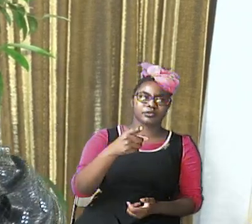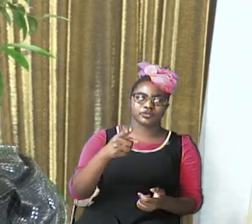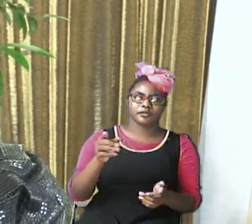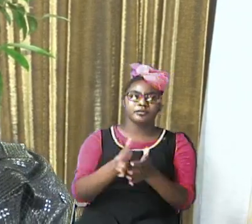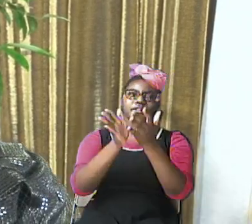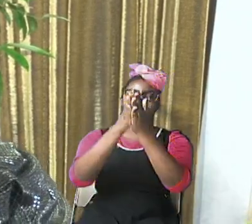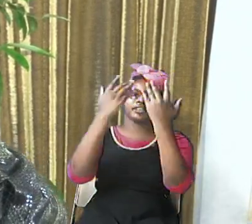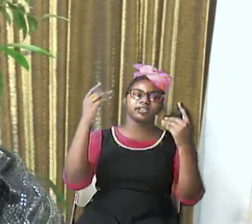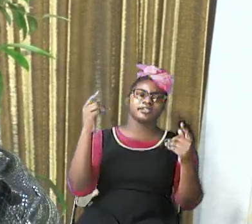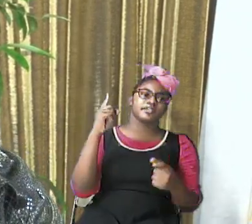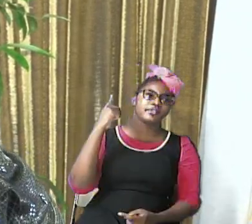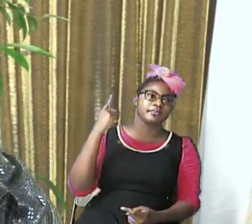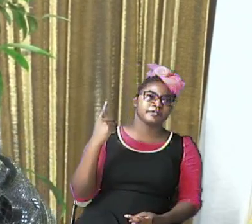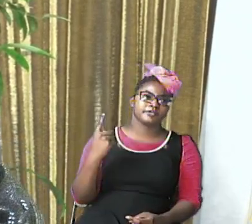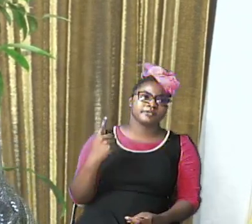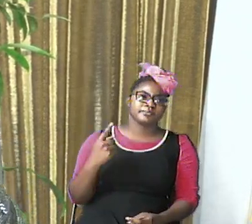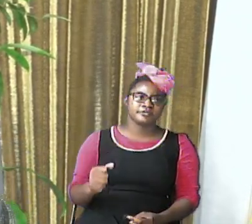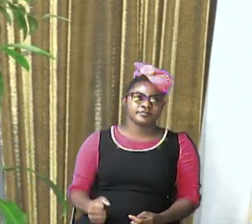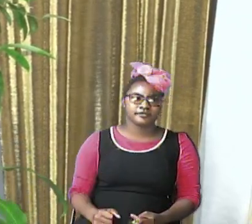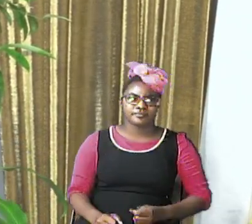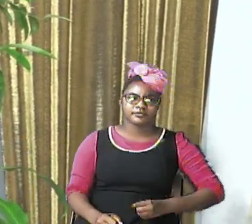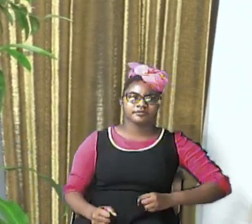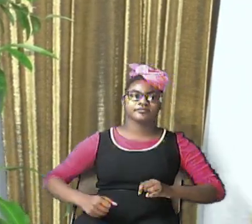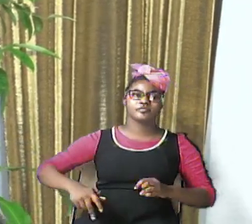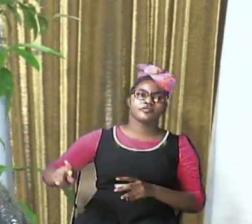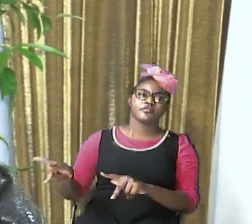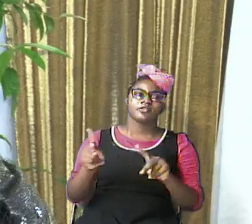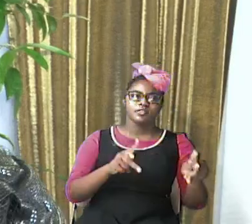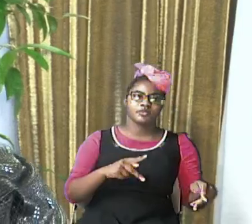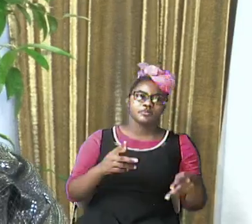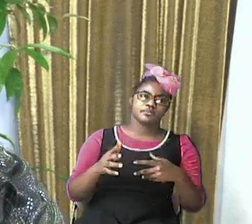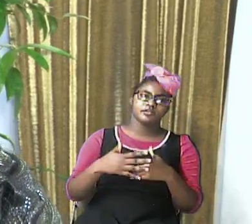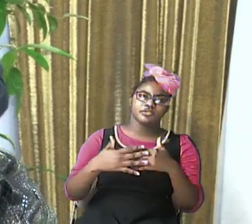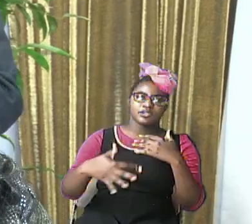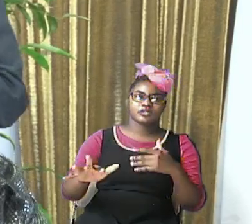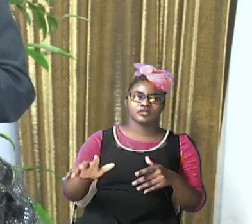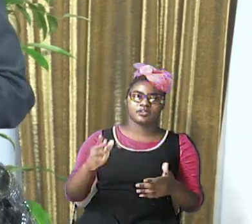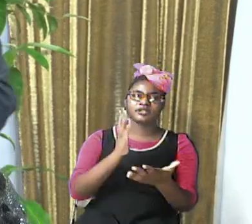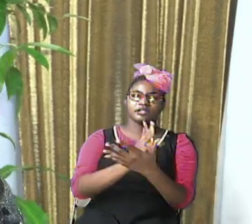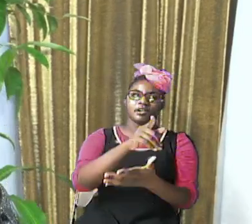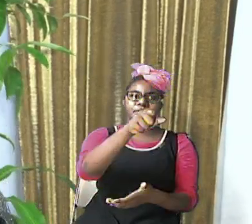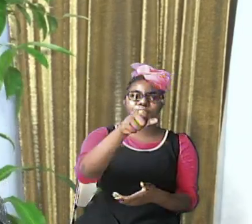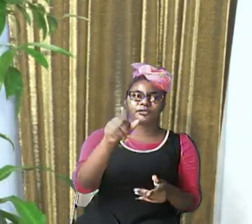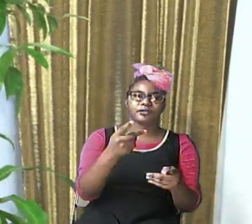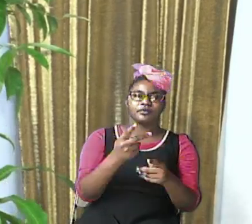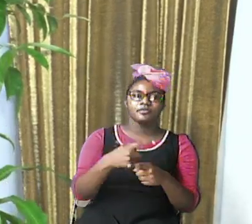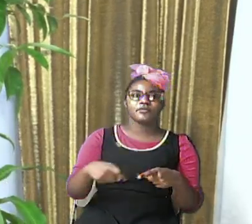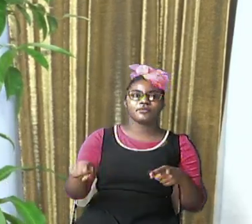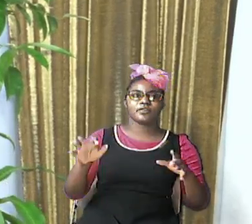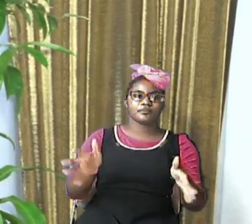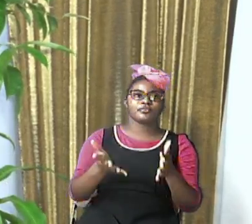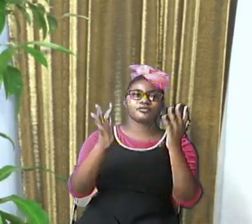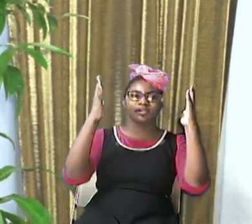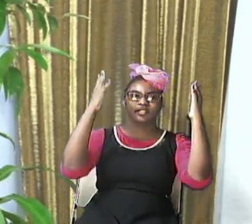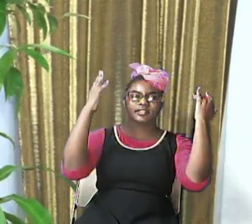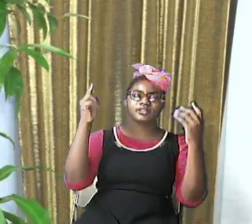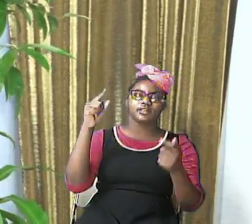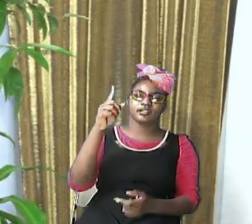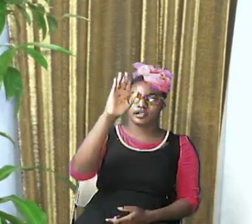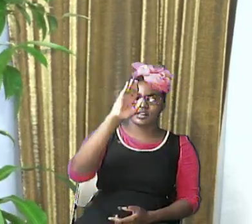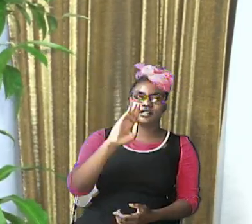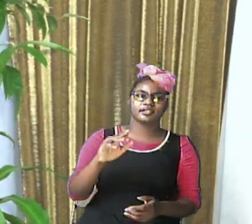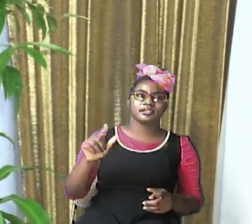mind. The enemy wants to put things in your way to stop you from praising Him. But let me tell you this morning, let